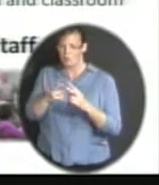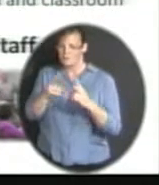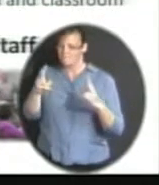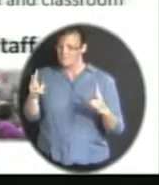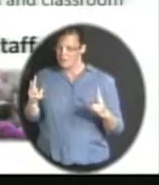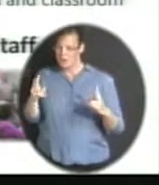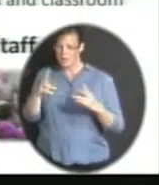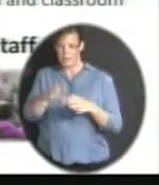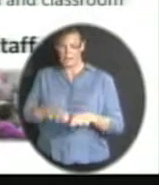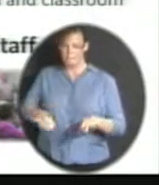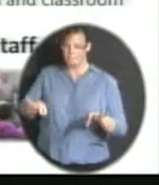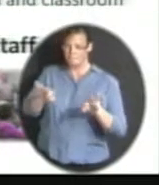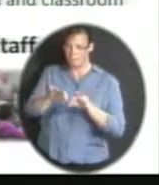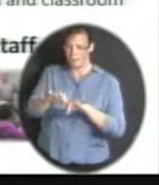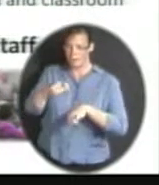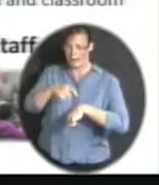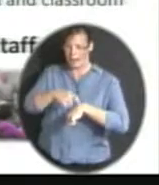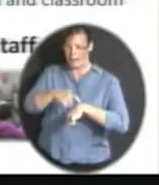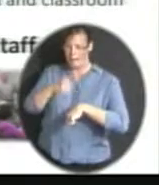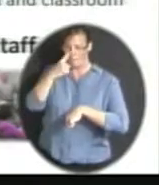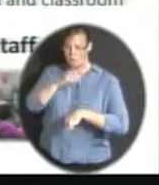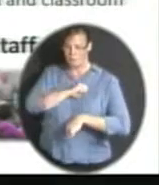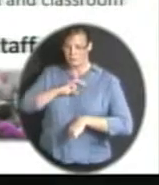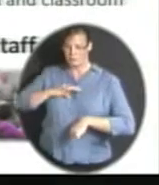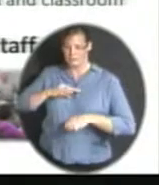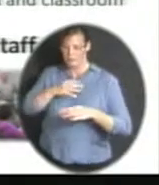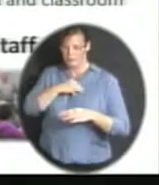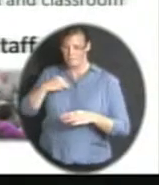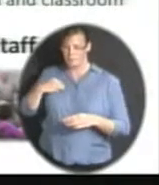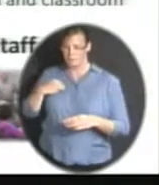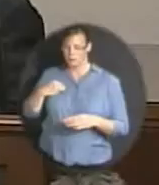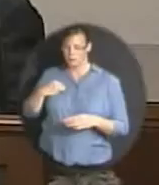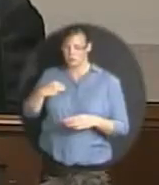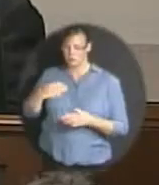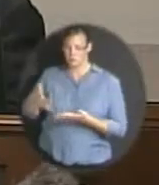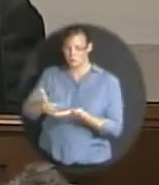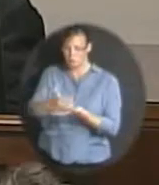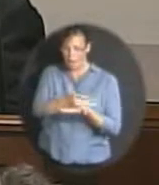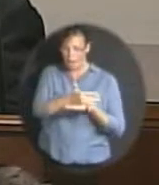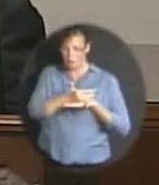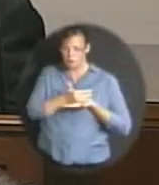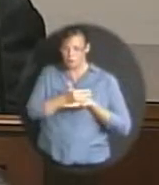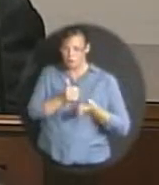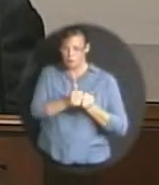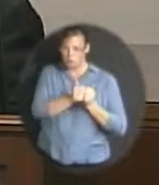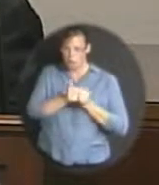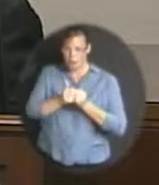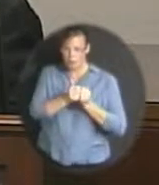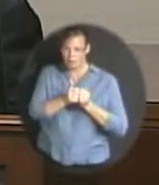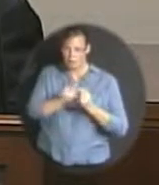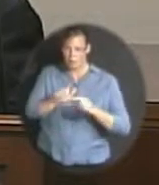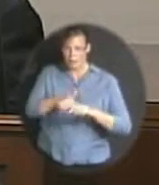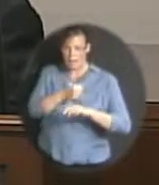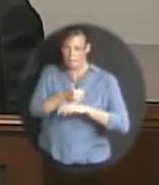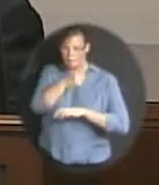very important time for those staff members to gather together to